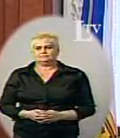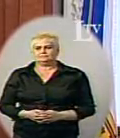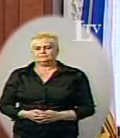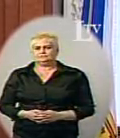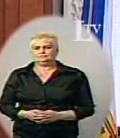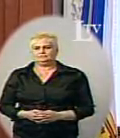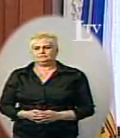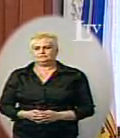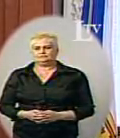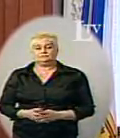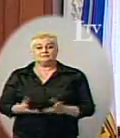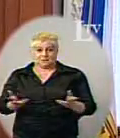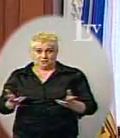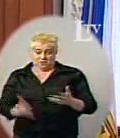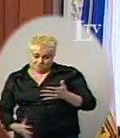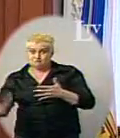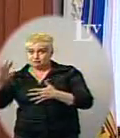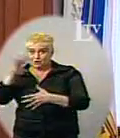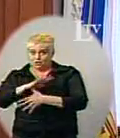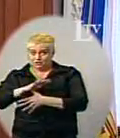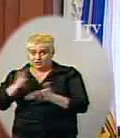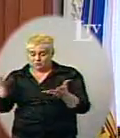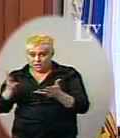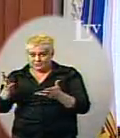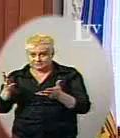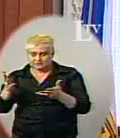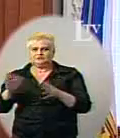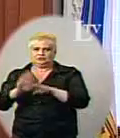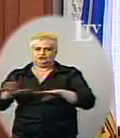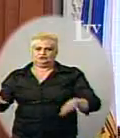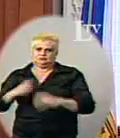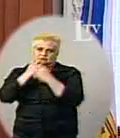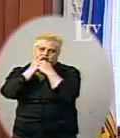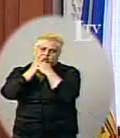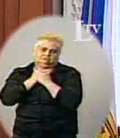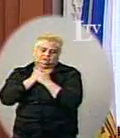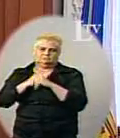Protection of children will be the priority always.